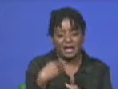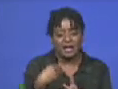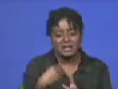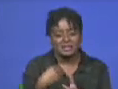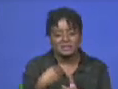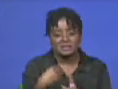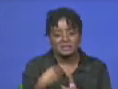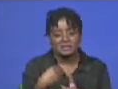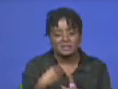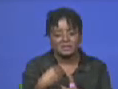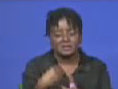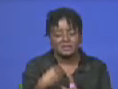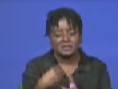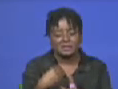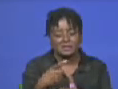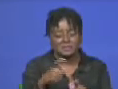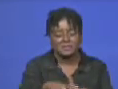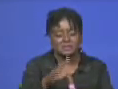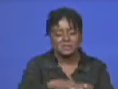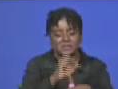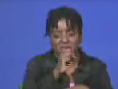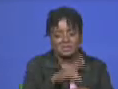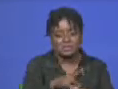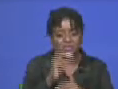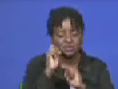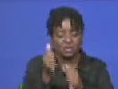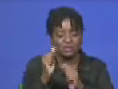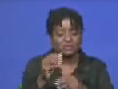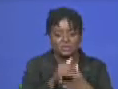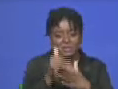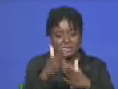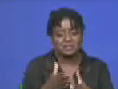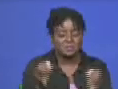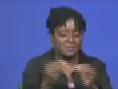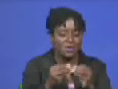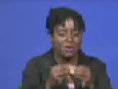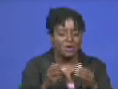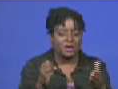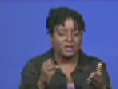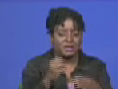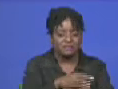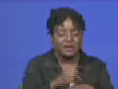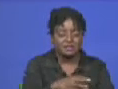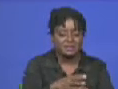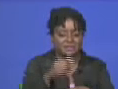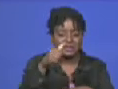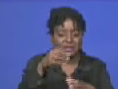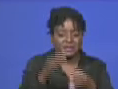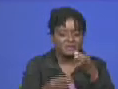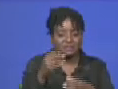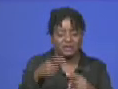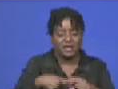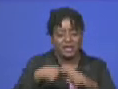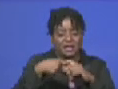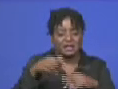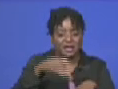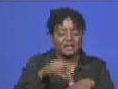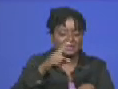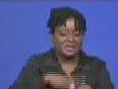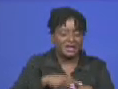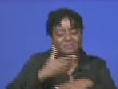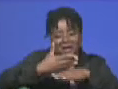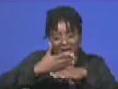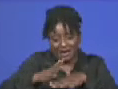And according to the senior Junkanoo leaders, it would be more effective if held at a time after the senior parades in